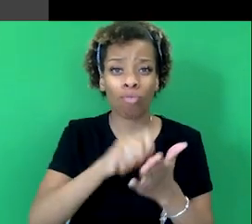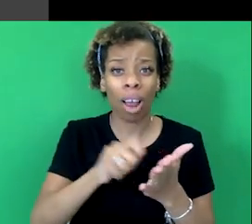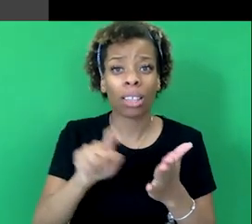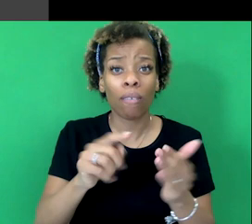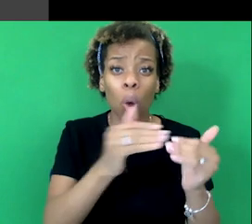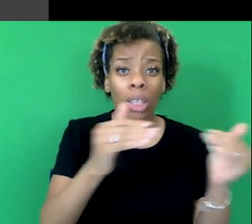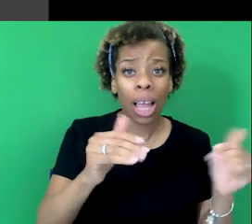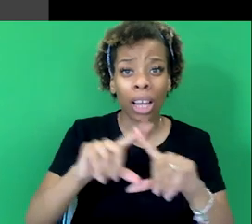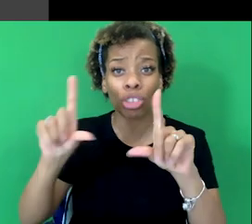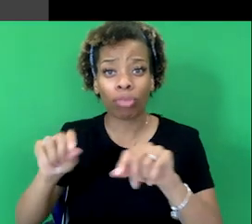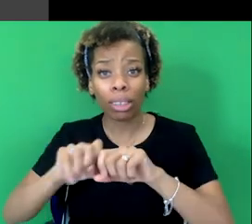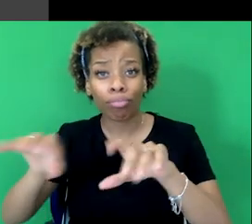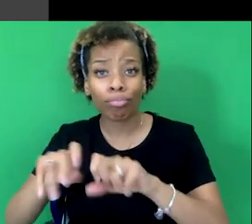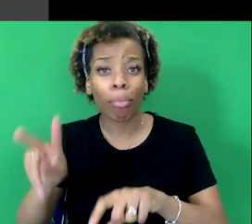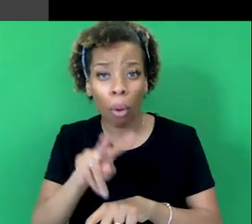screen.